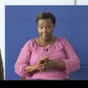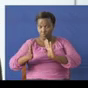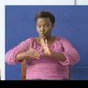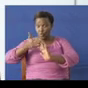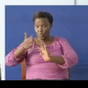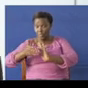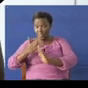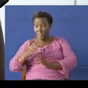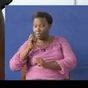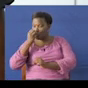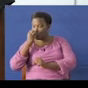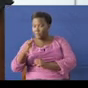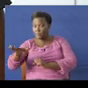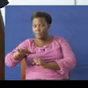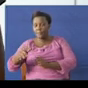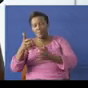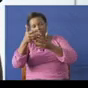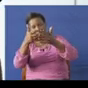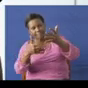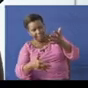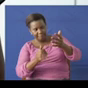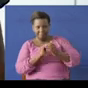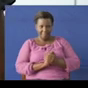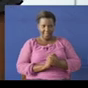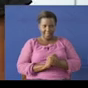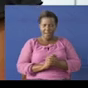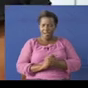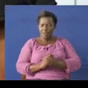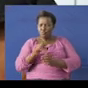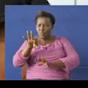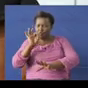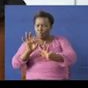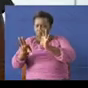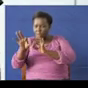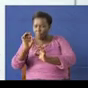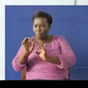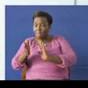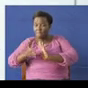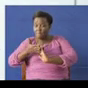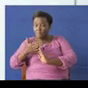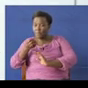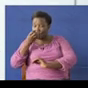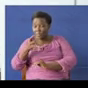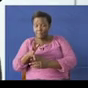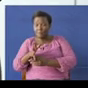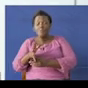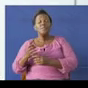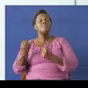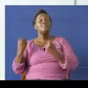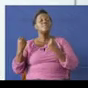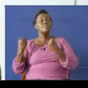The sources of pollutions are numerous. The identification of these different pollutants and